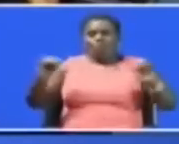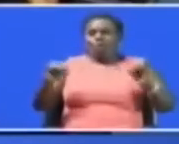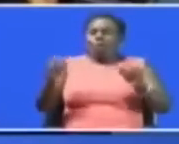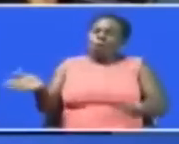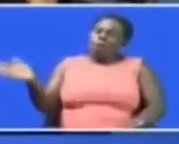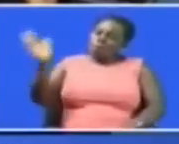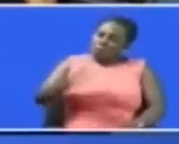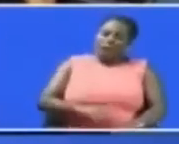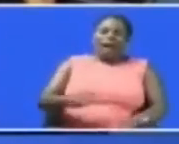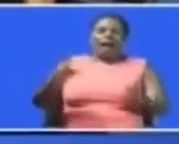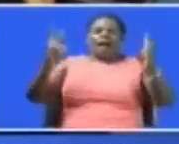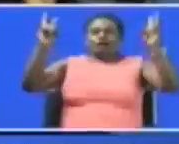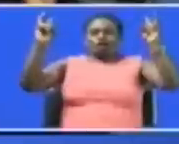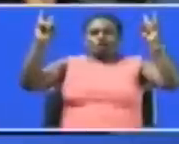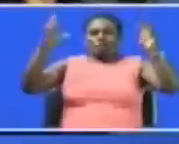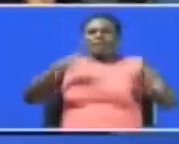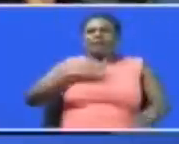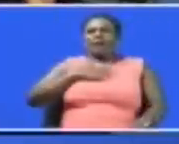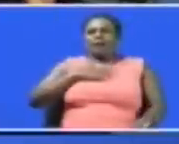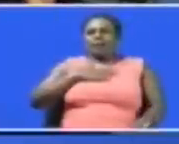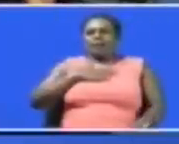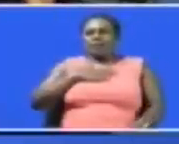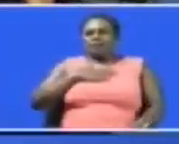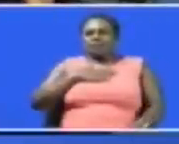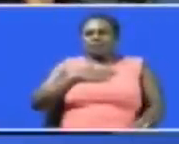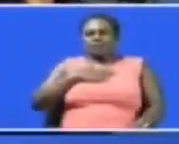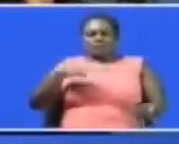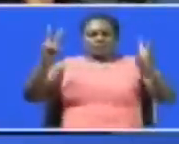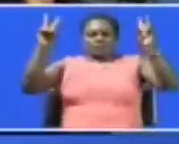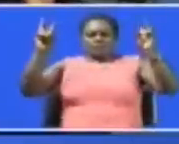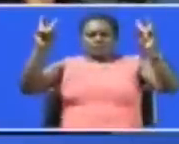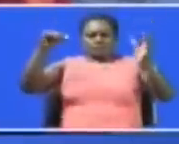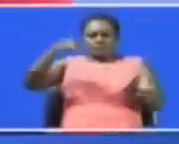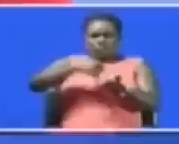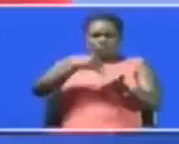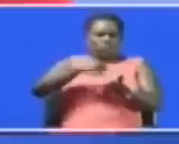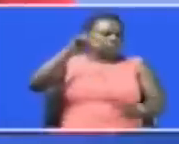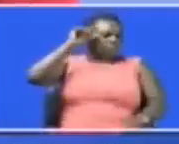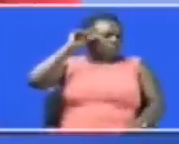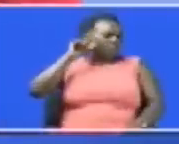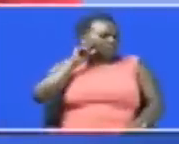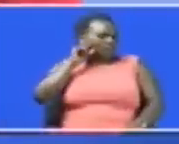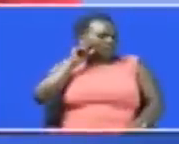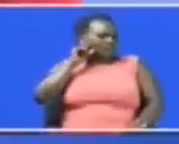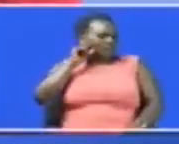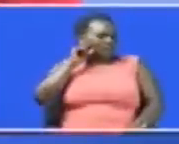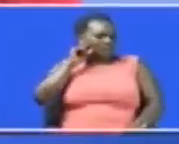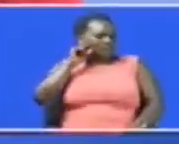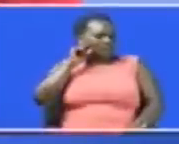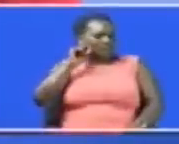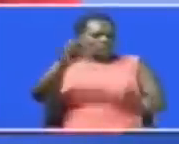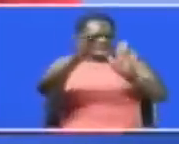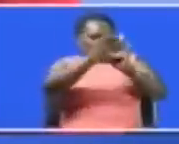We shall not lose track. Let's go back to our conversation. As you talk about Jumwa, you go one talk of about the issues around inclusivity is gender. Yeah. Okay? The